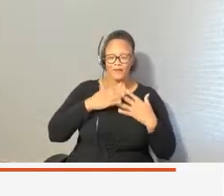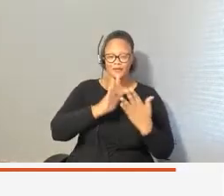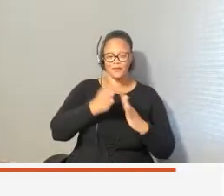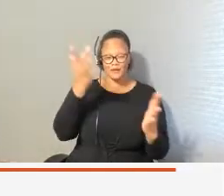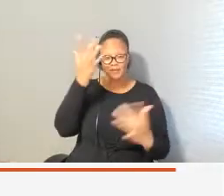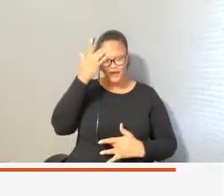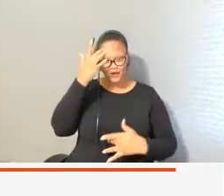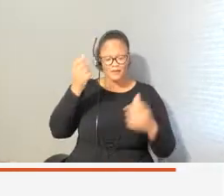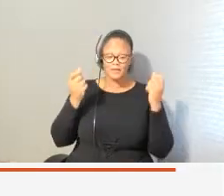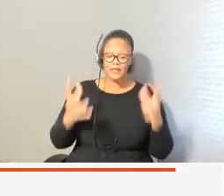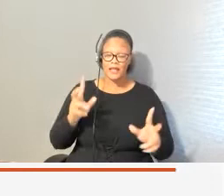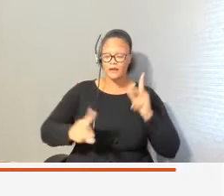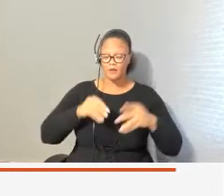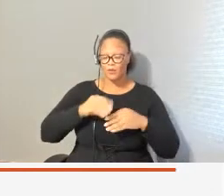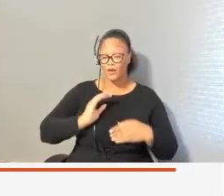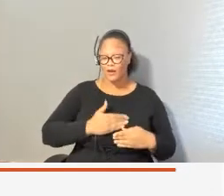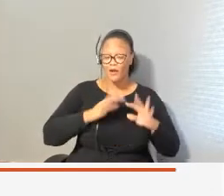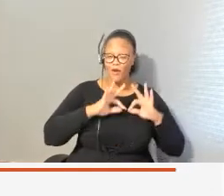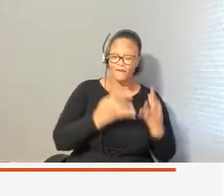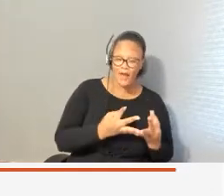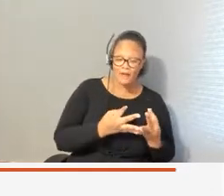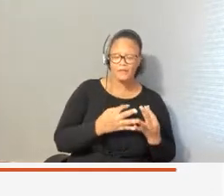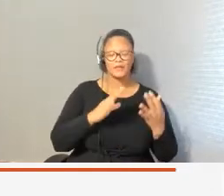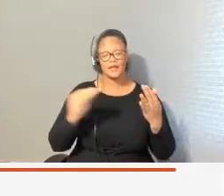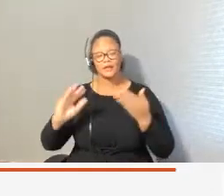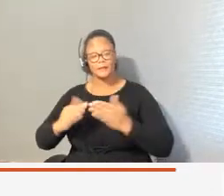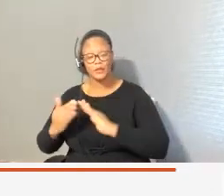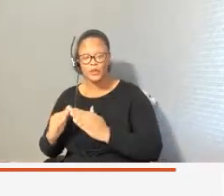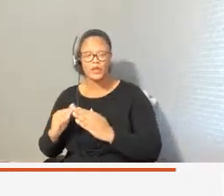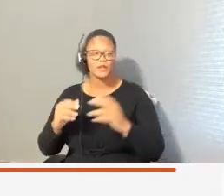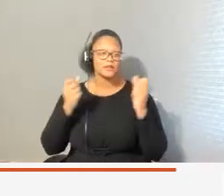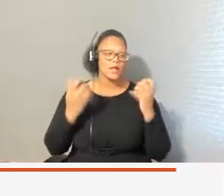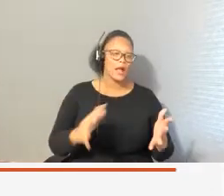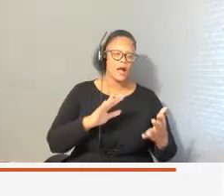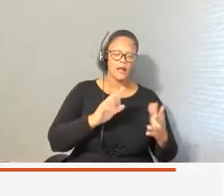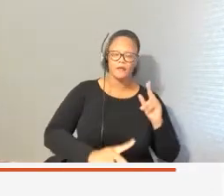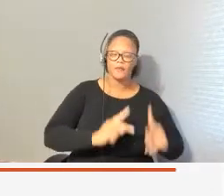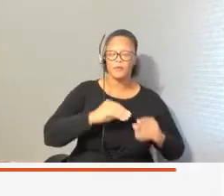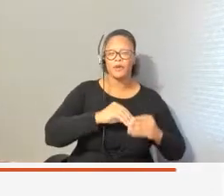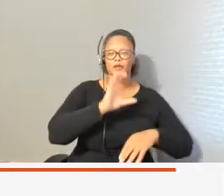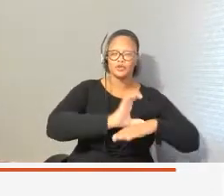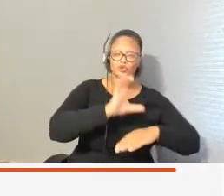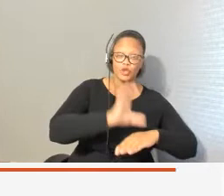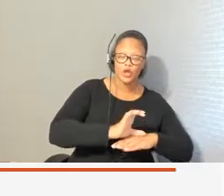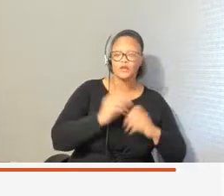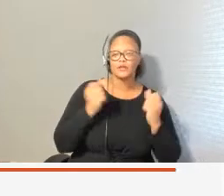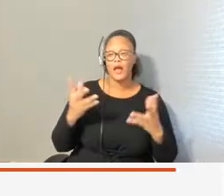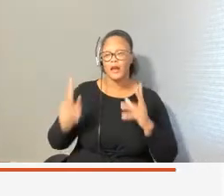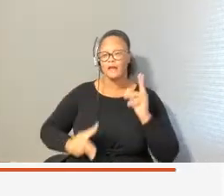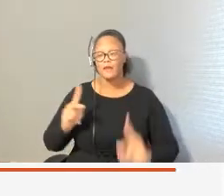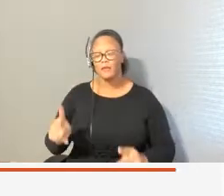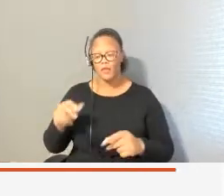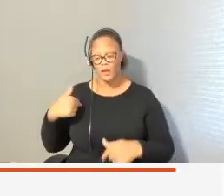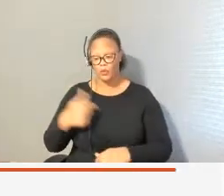of people in our families and a lot of people in our communities, a lot of people in our churches, a lot of people we work with that have